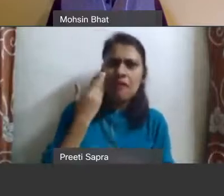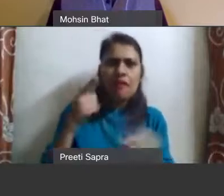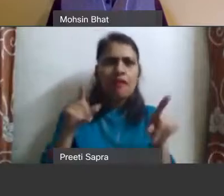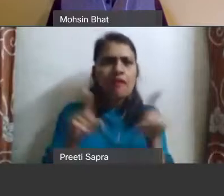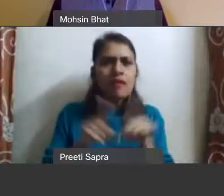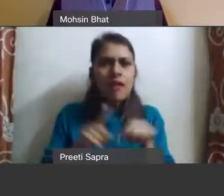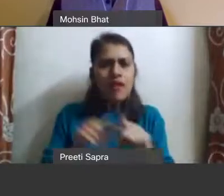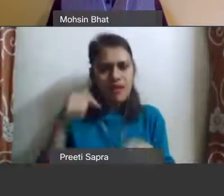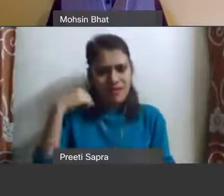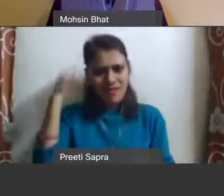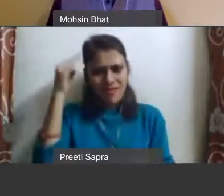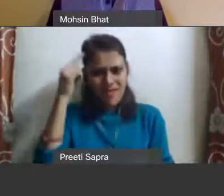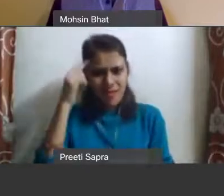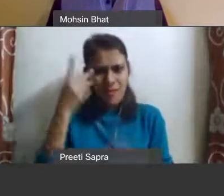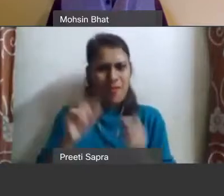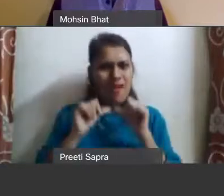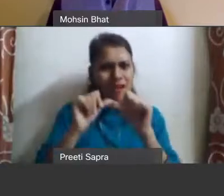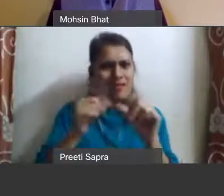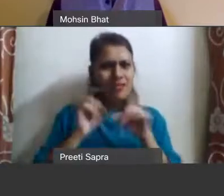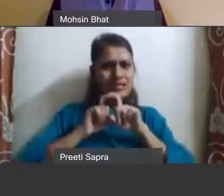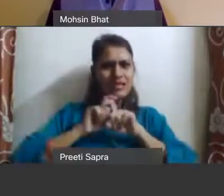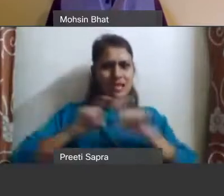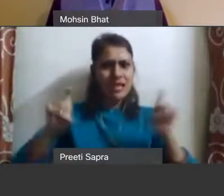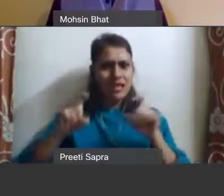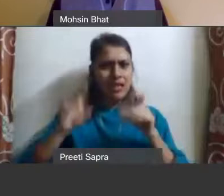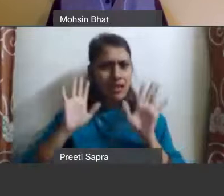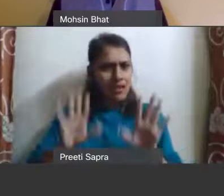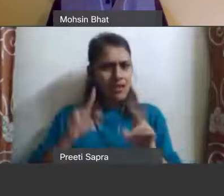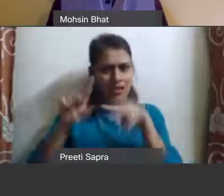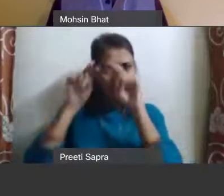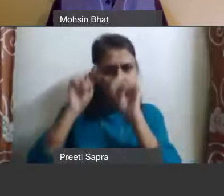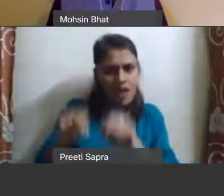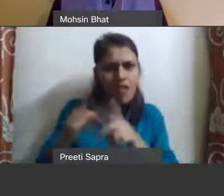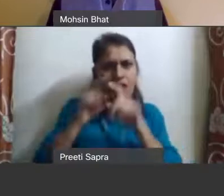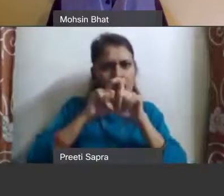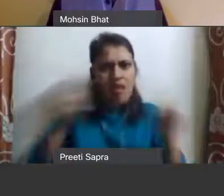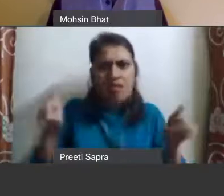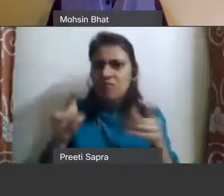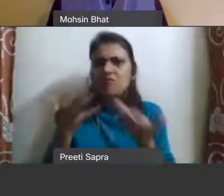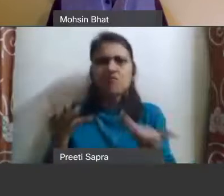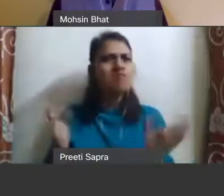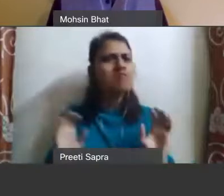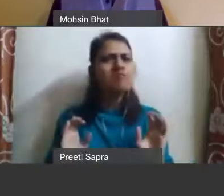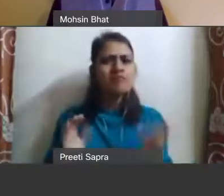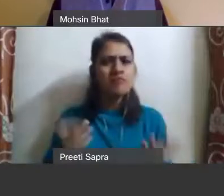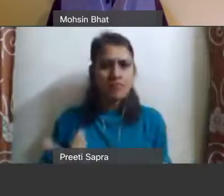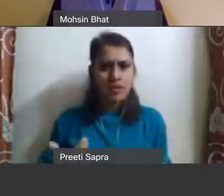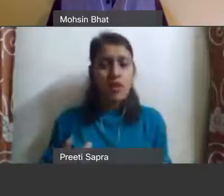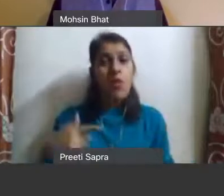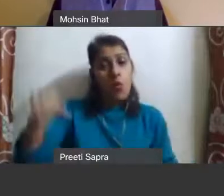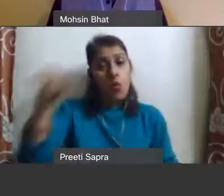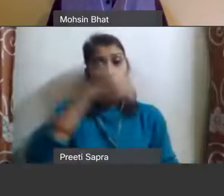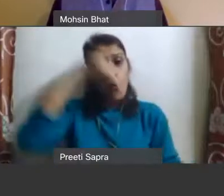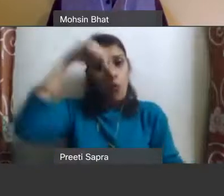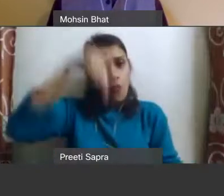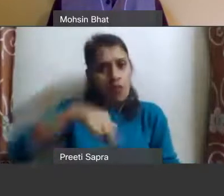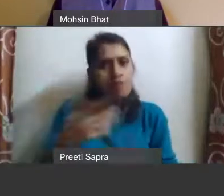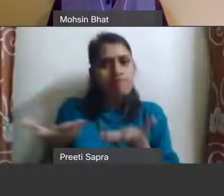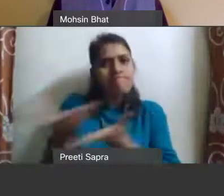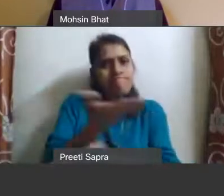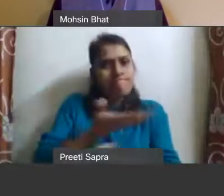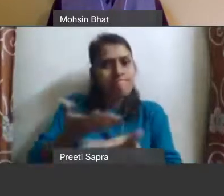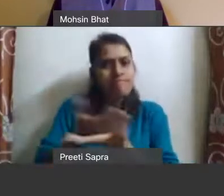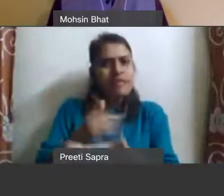presume that the answers were completely clear and did not require clarifying. And so that's why we are here today, to try and